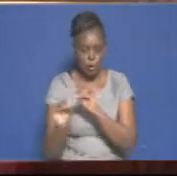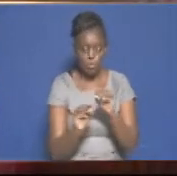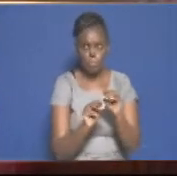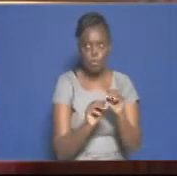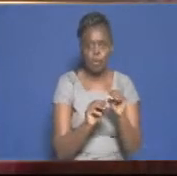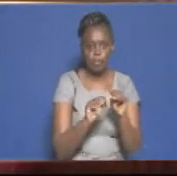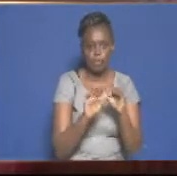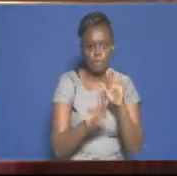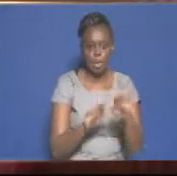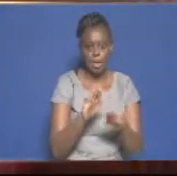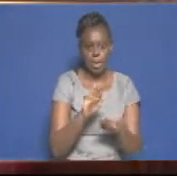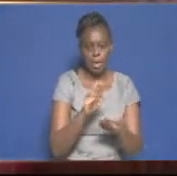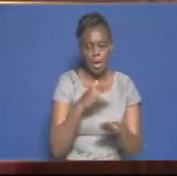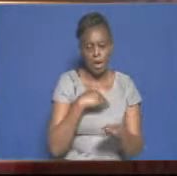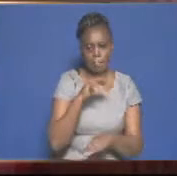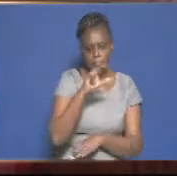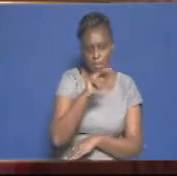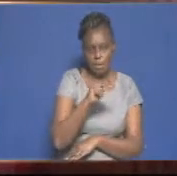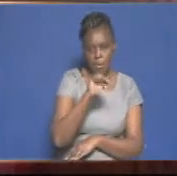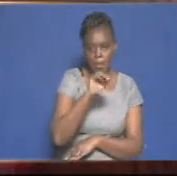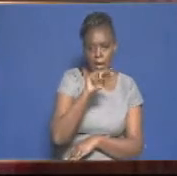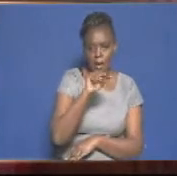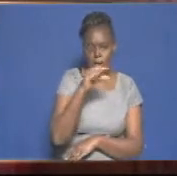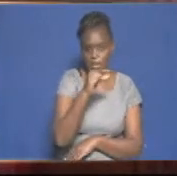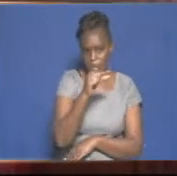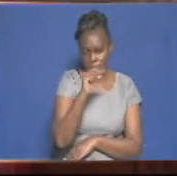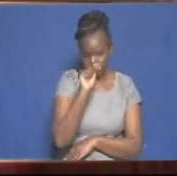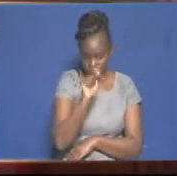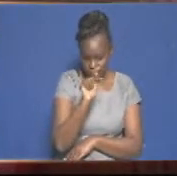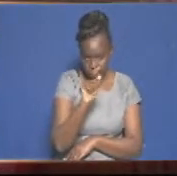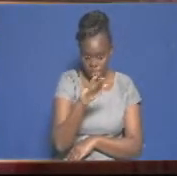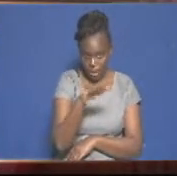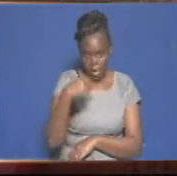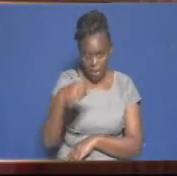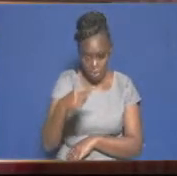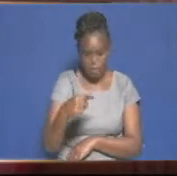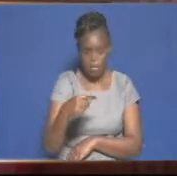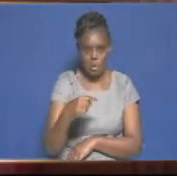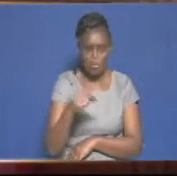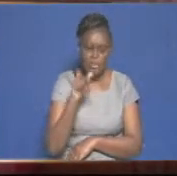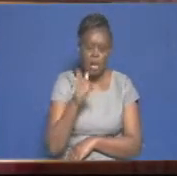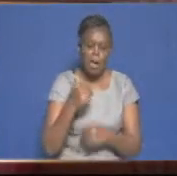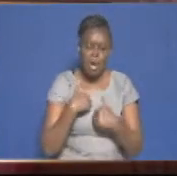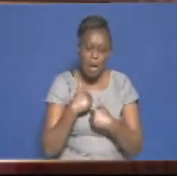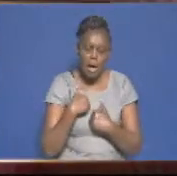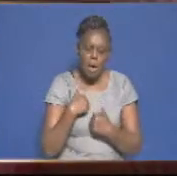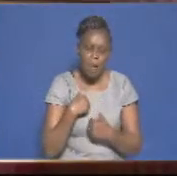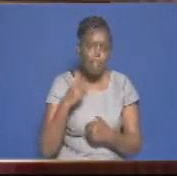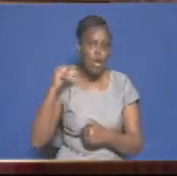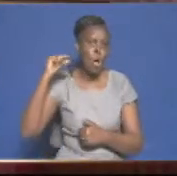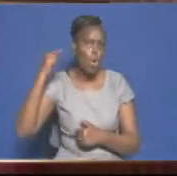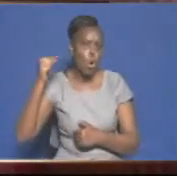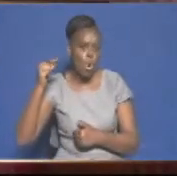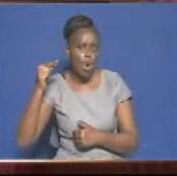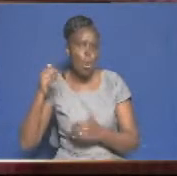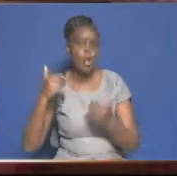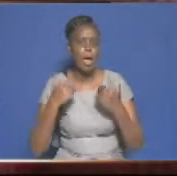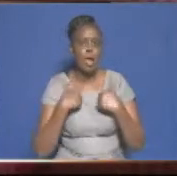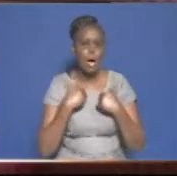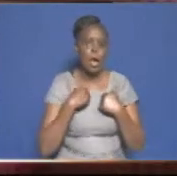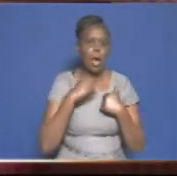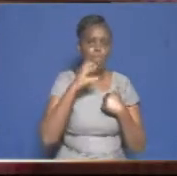have artisan mining. There's a rich minerals there, including gold and copper, Mr.